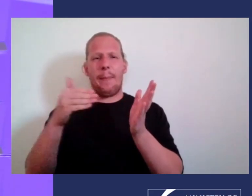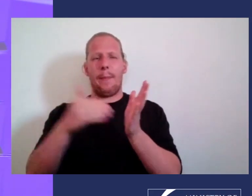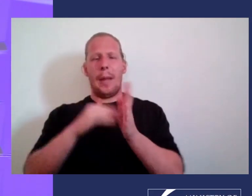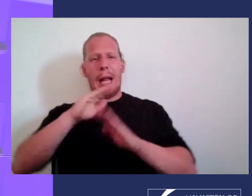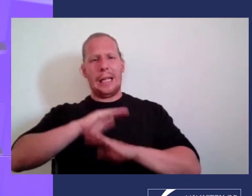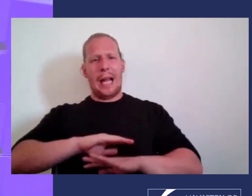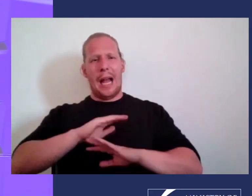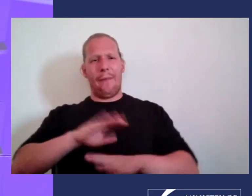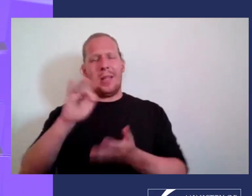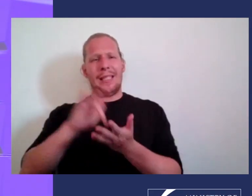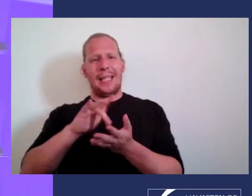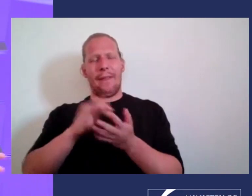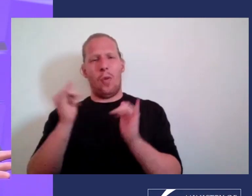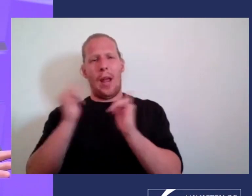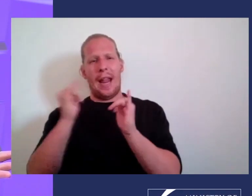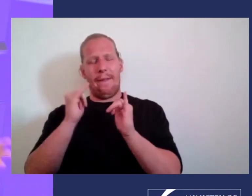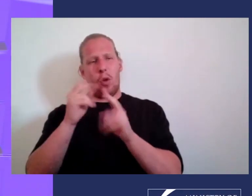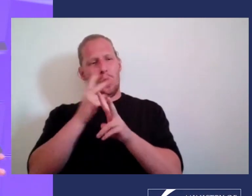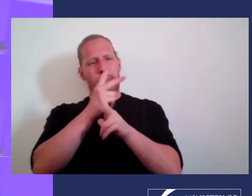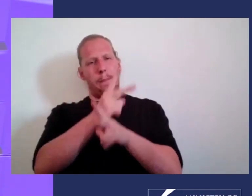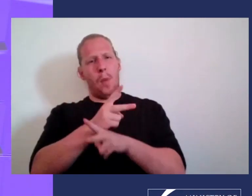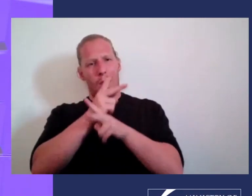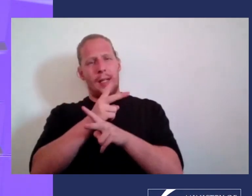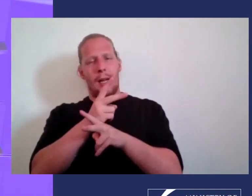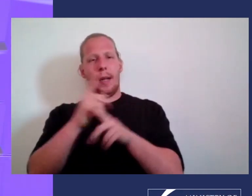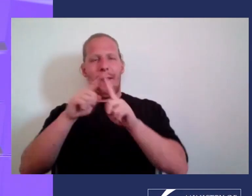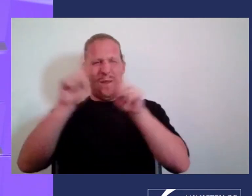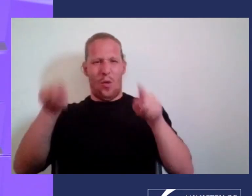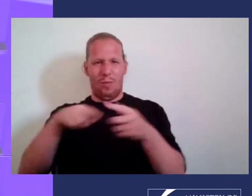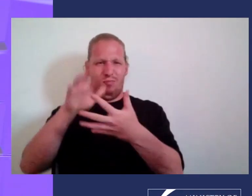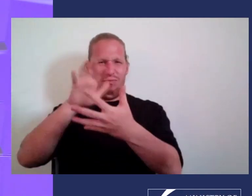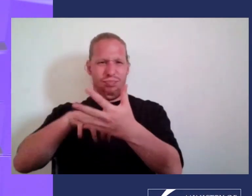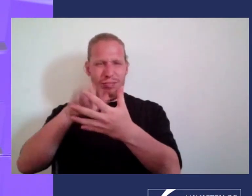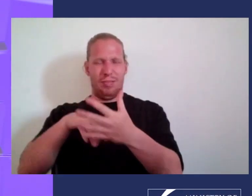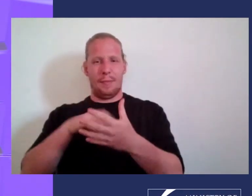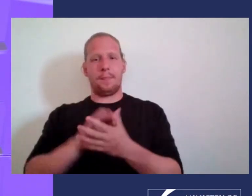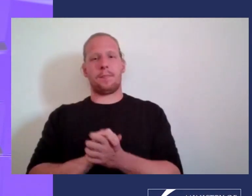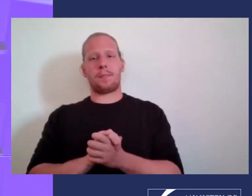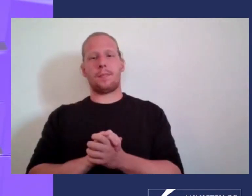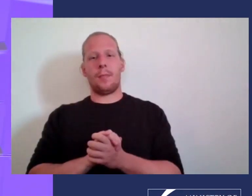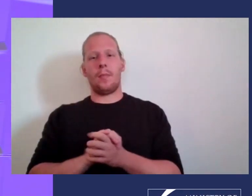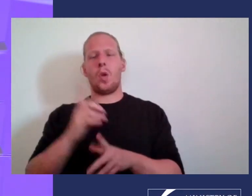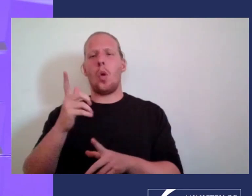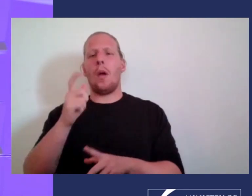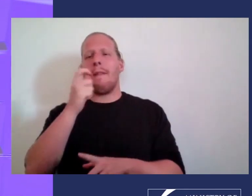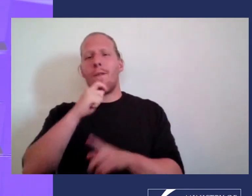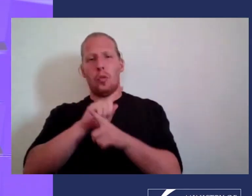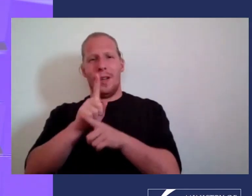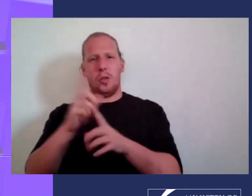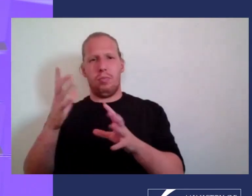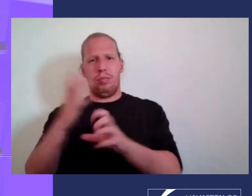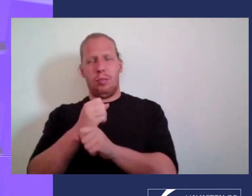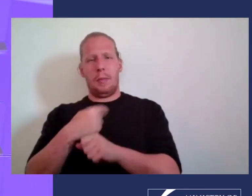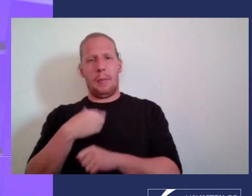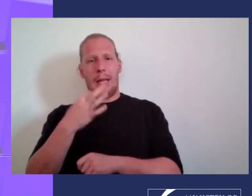or call them when you do. We've got a few minutes left, and I wondered if we'll end with just you all telling us in about 1.5